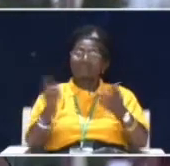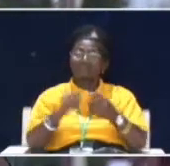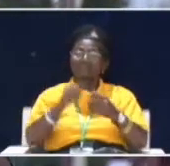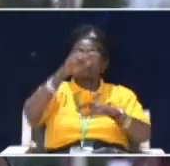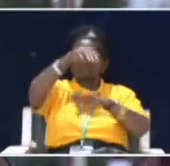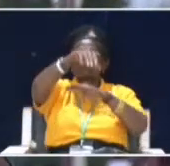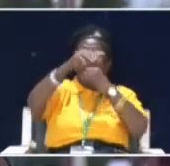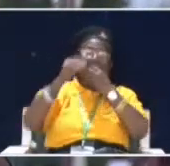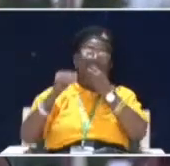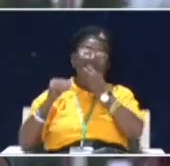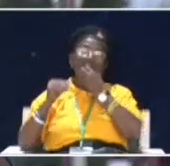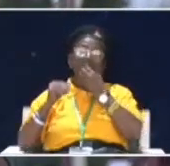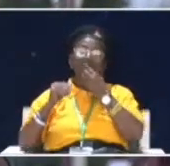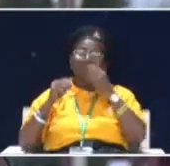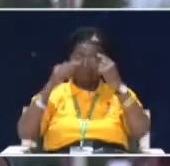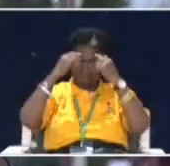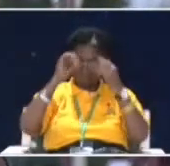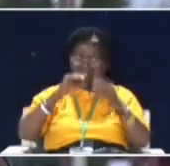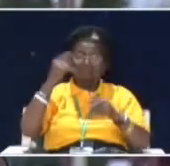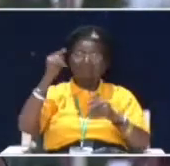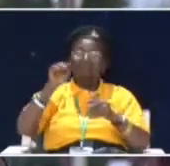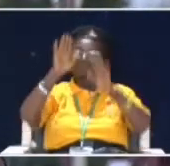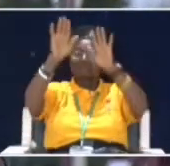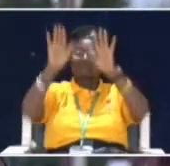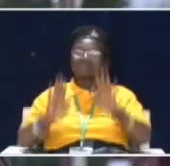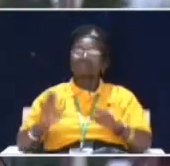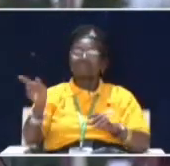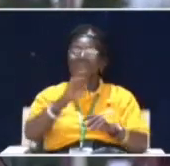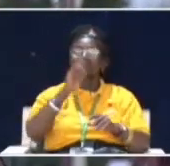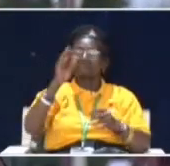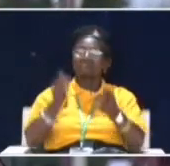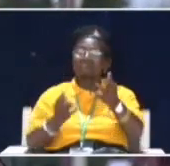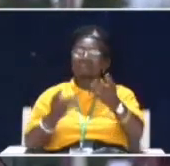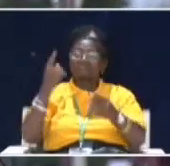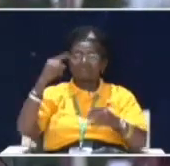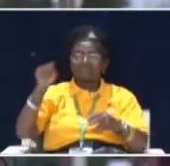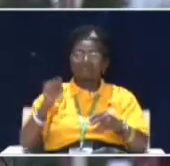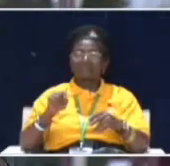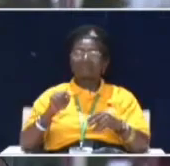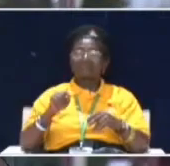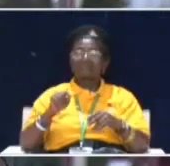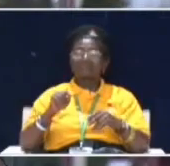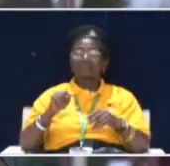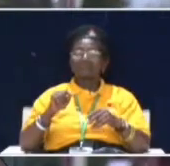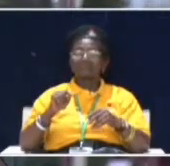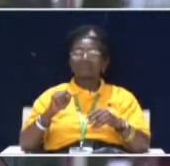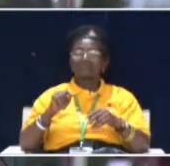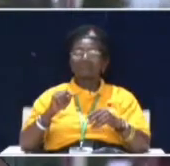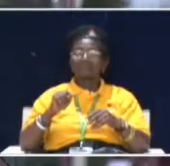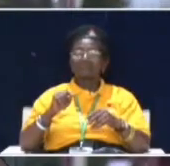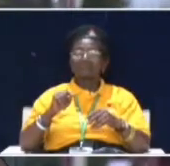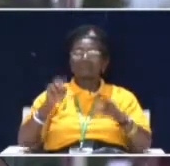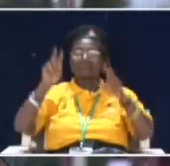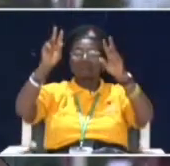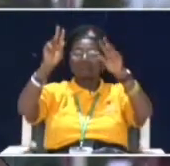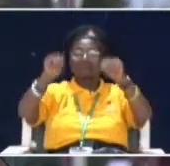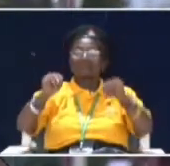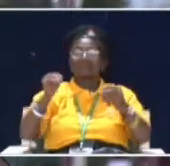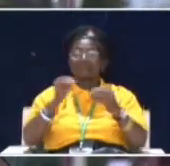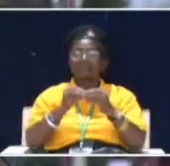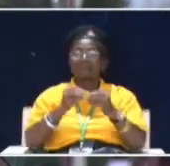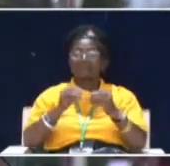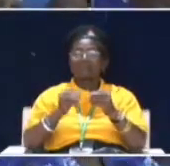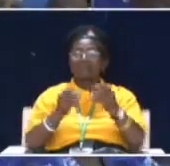ilale yi. Concerning the miracle you are waiting for. Nipa ti ise iyanu to n reti to n duro de yen. No